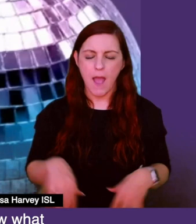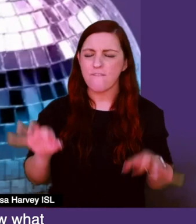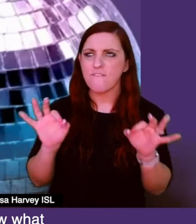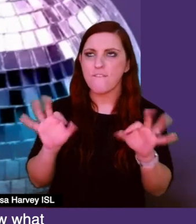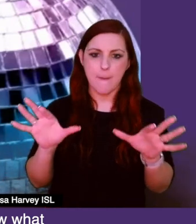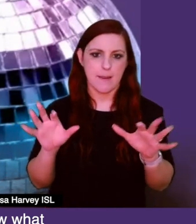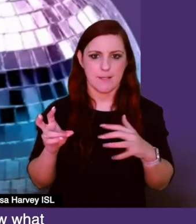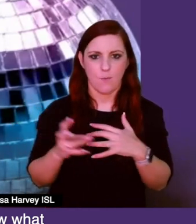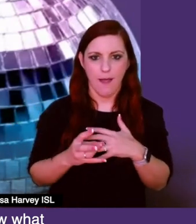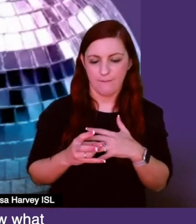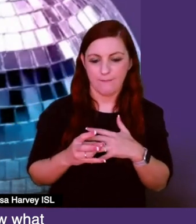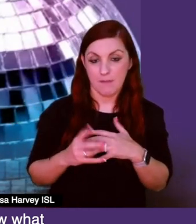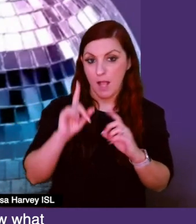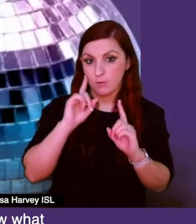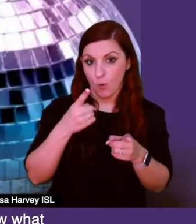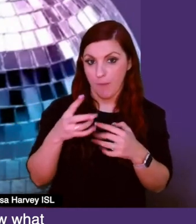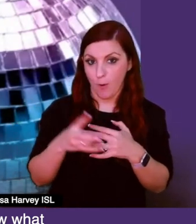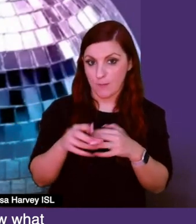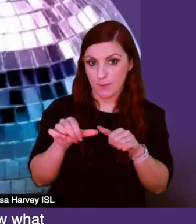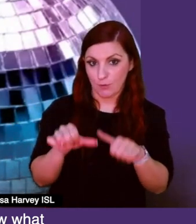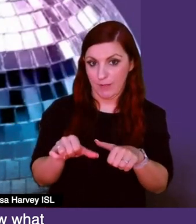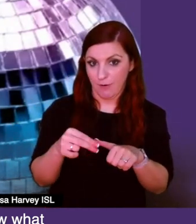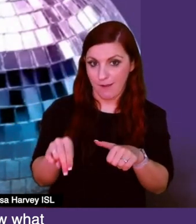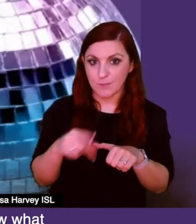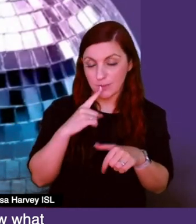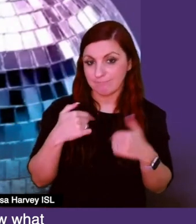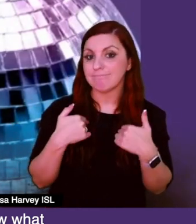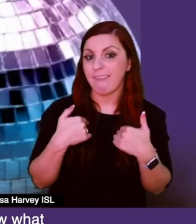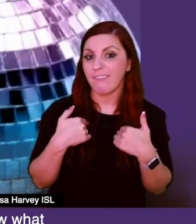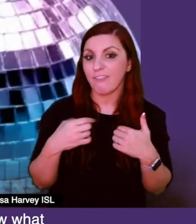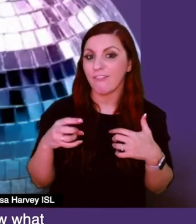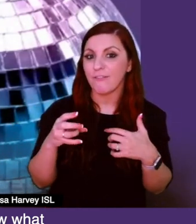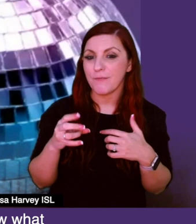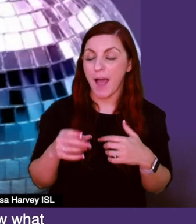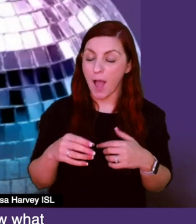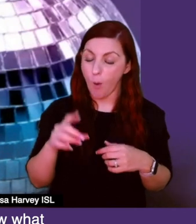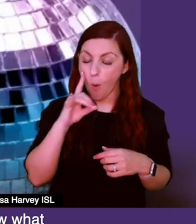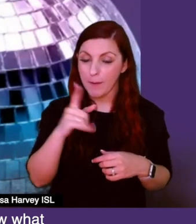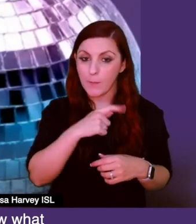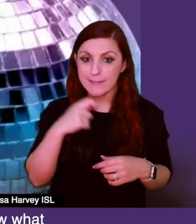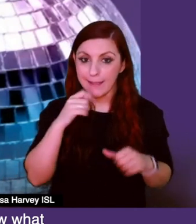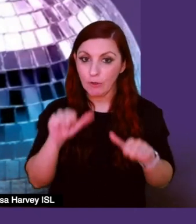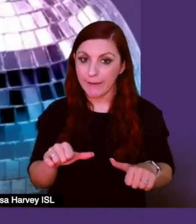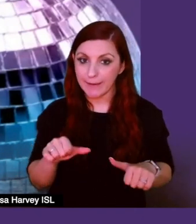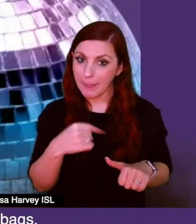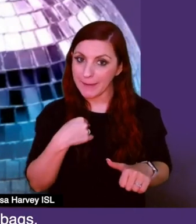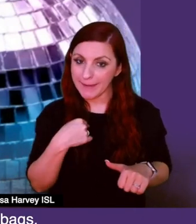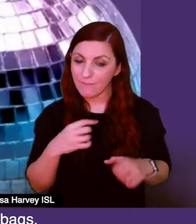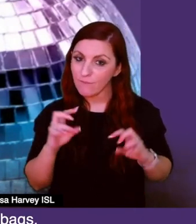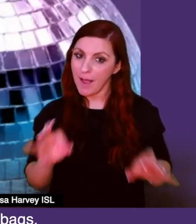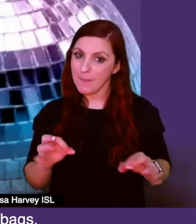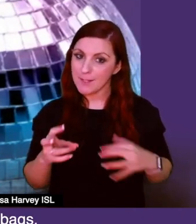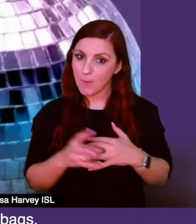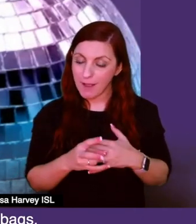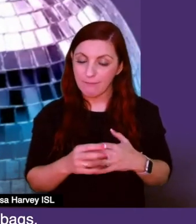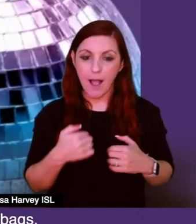a fabulous wife. I don't know what my husband would say about that, but I hope he'd agree. And I'm